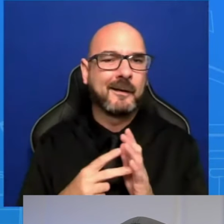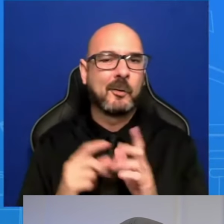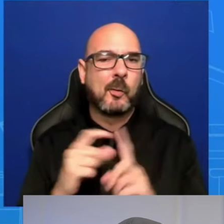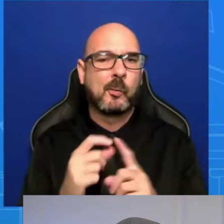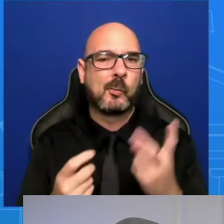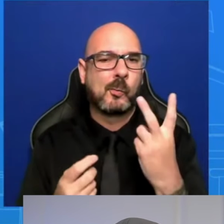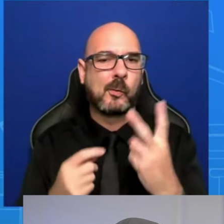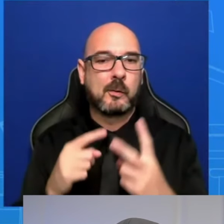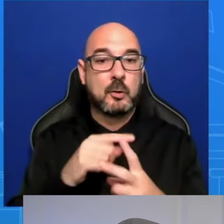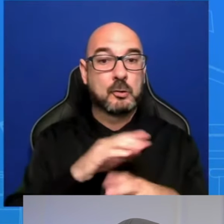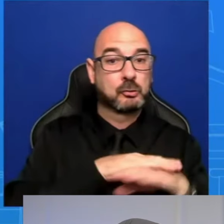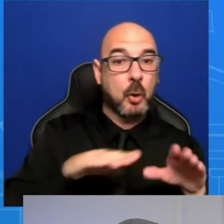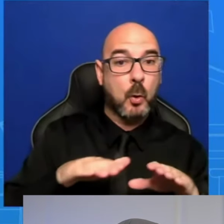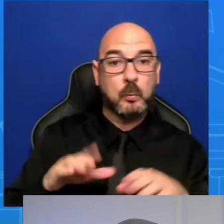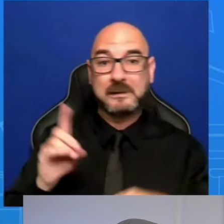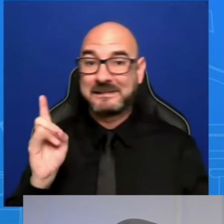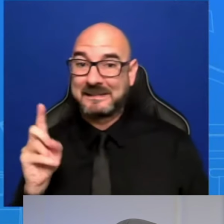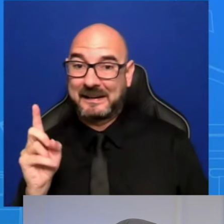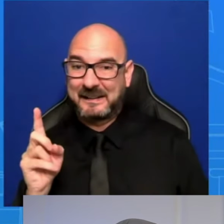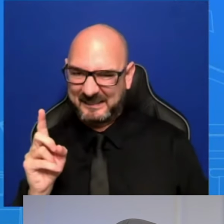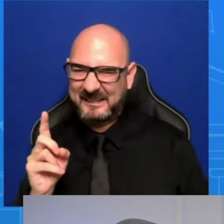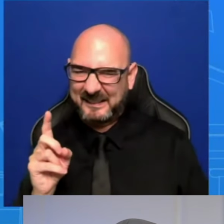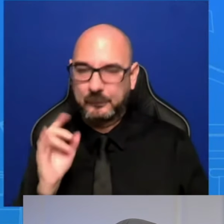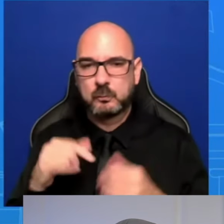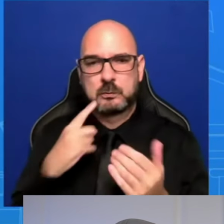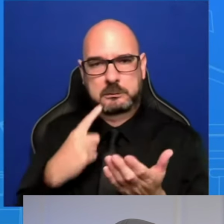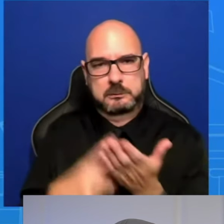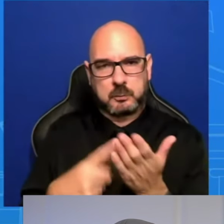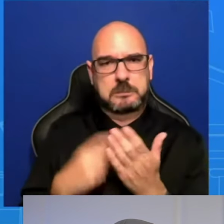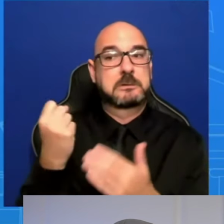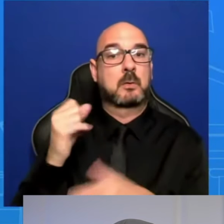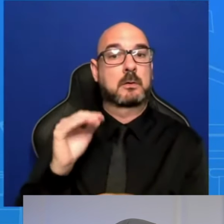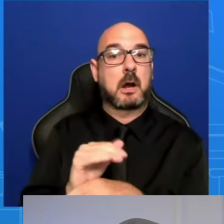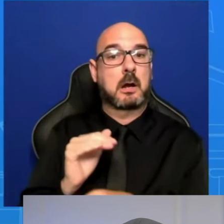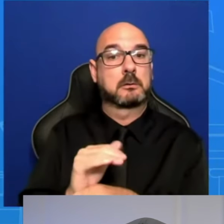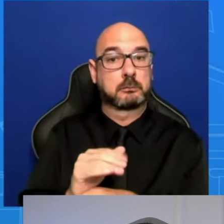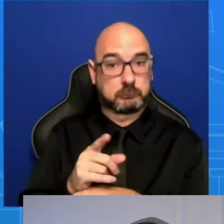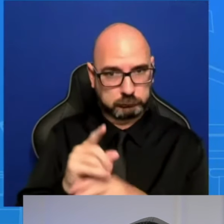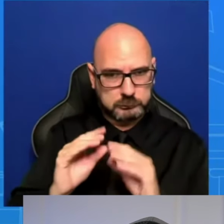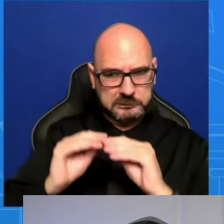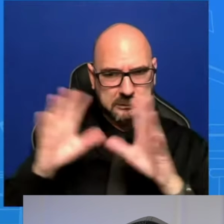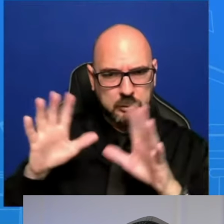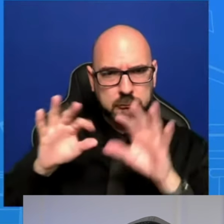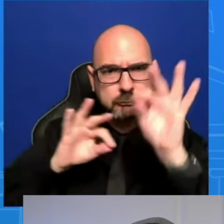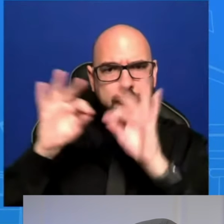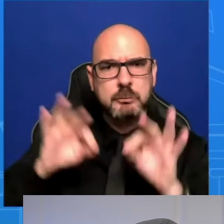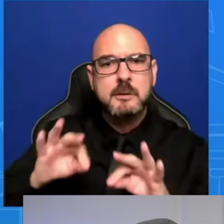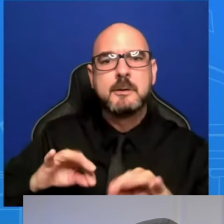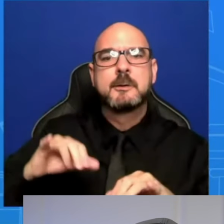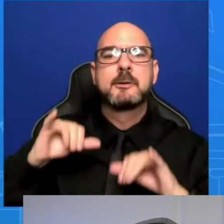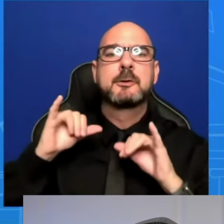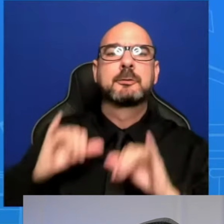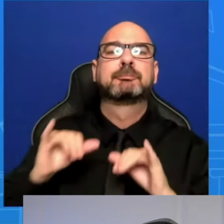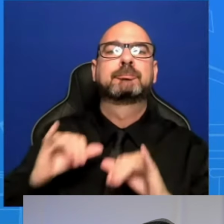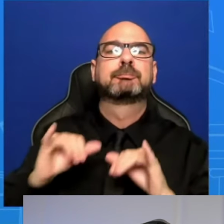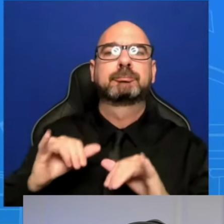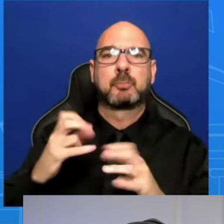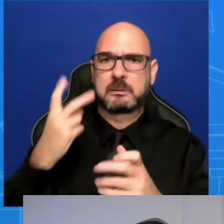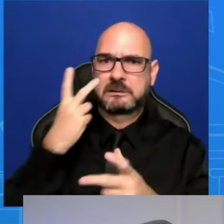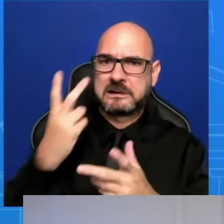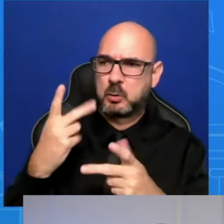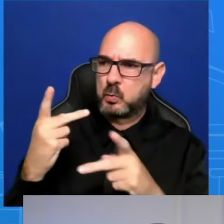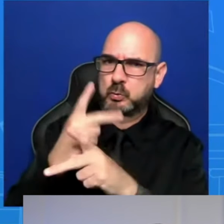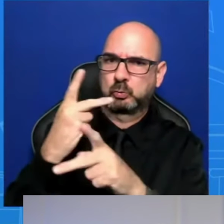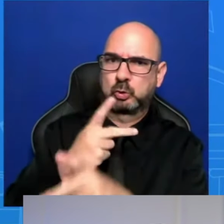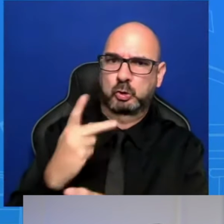clear that he didn't want to see escalation in the region. And let me finish. He added